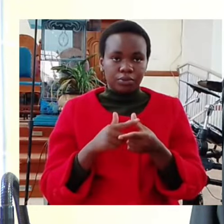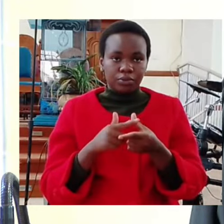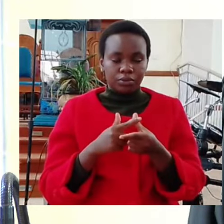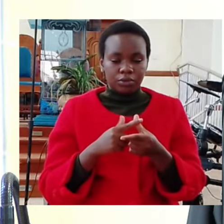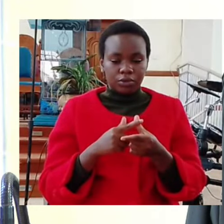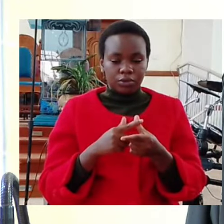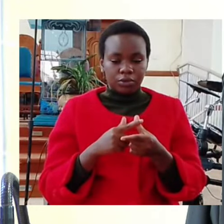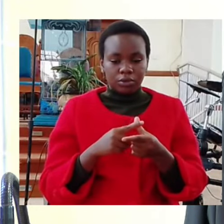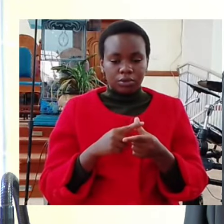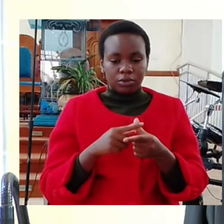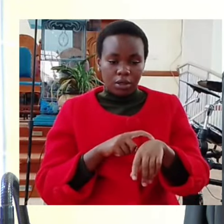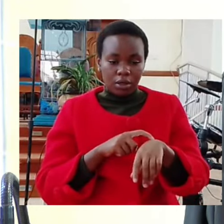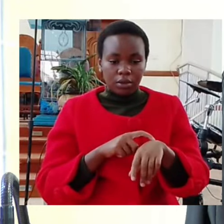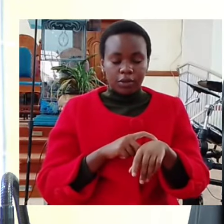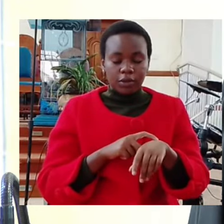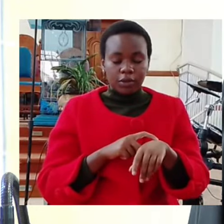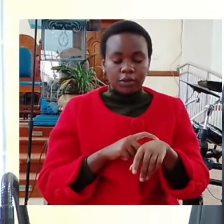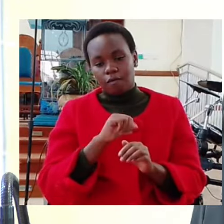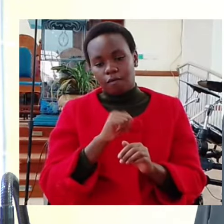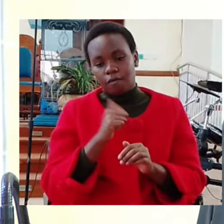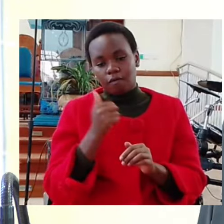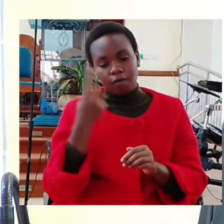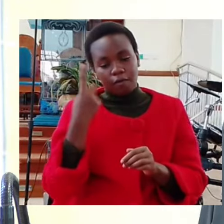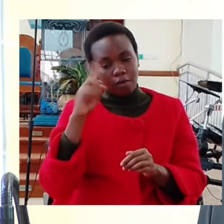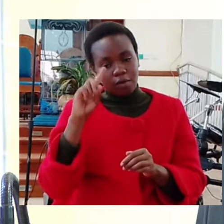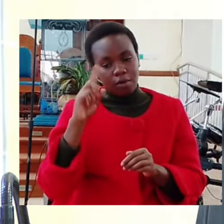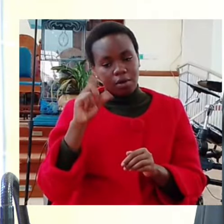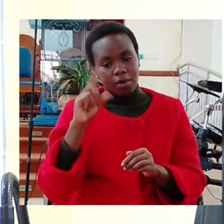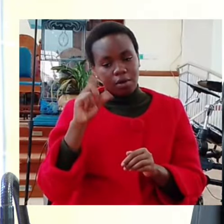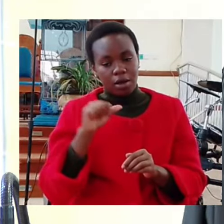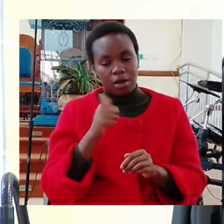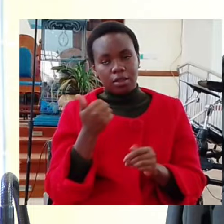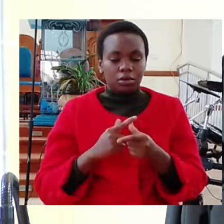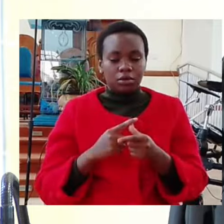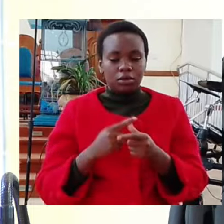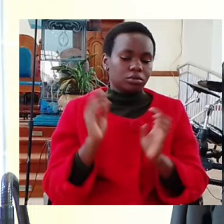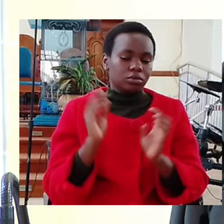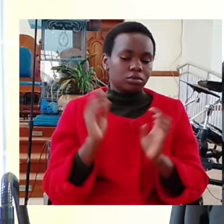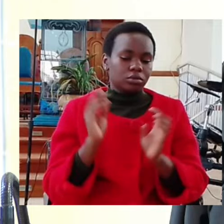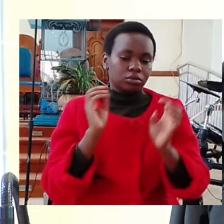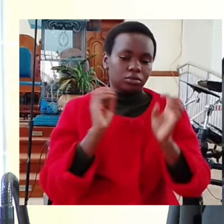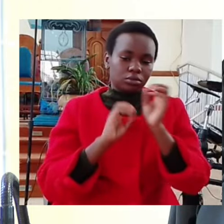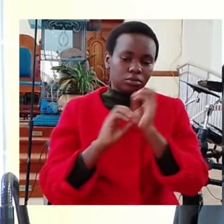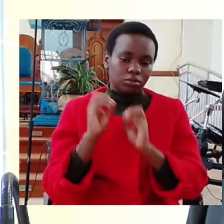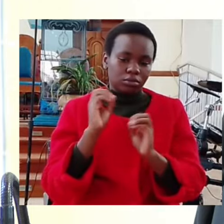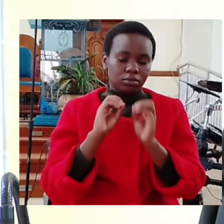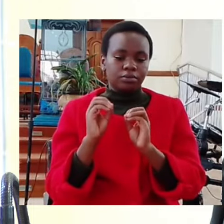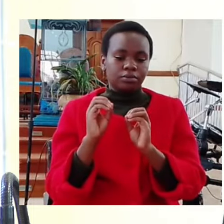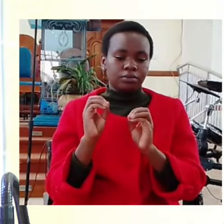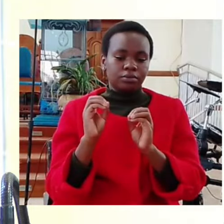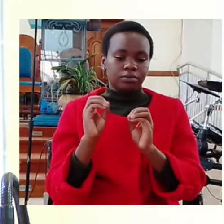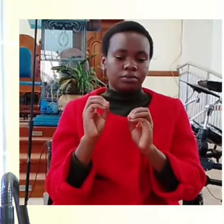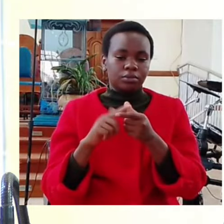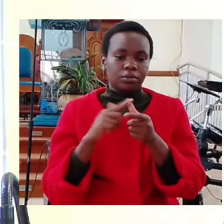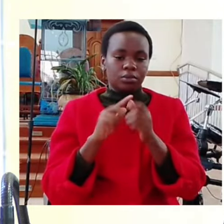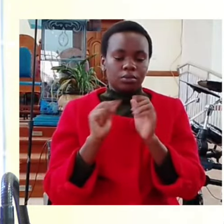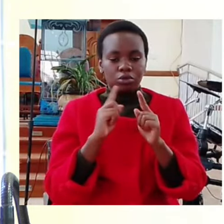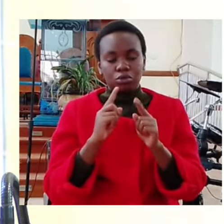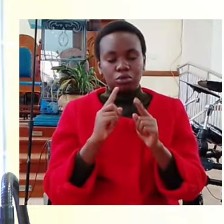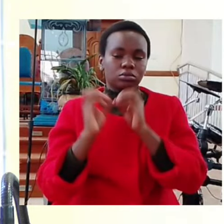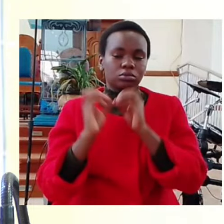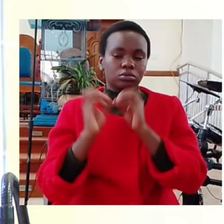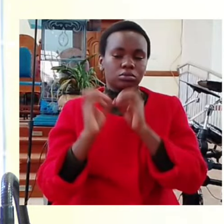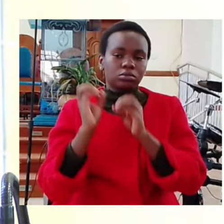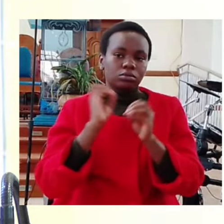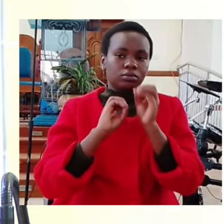others? Okoiga dokwehoera ona gutiri ndukwira ngai waku ukera